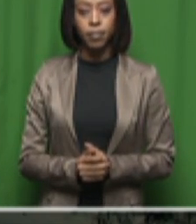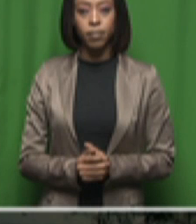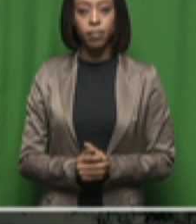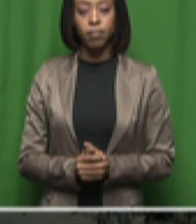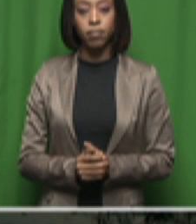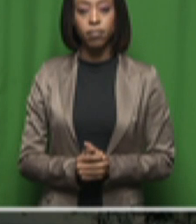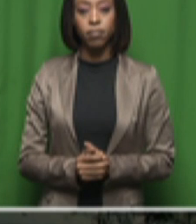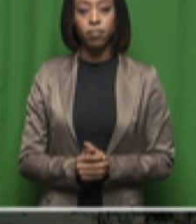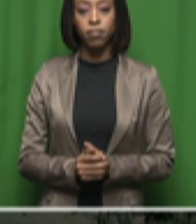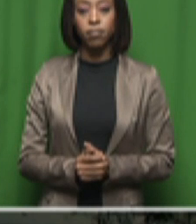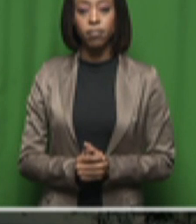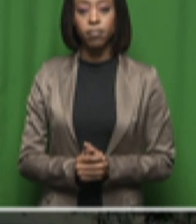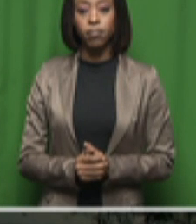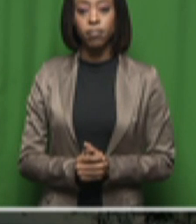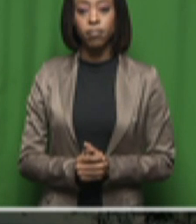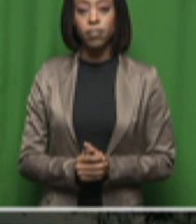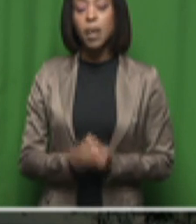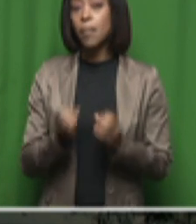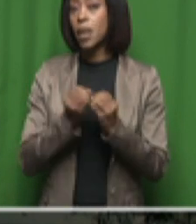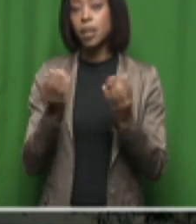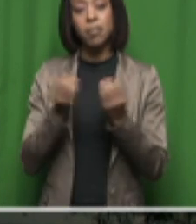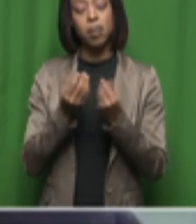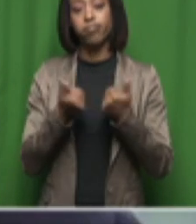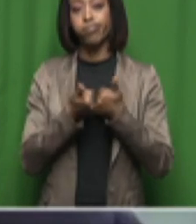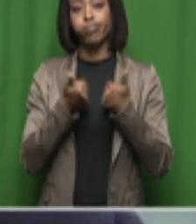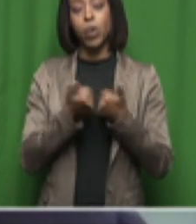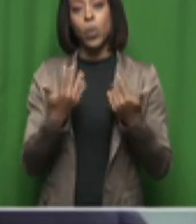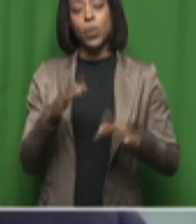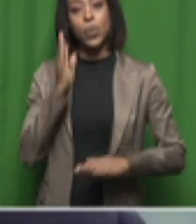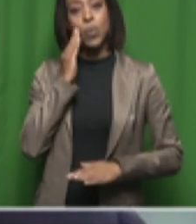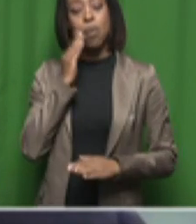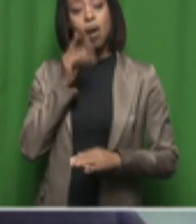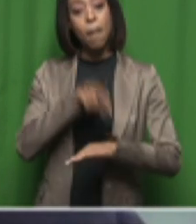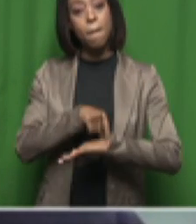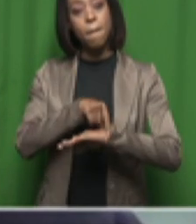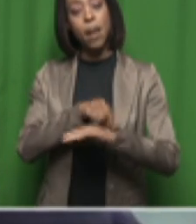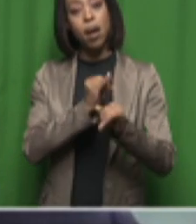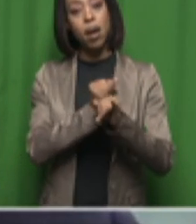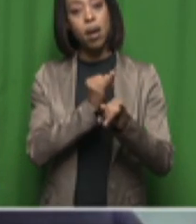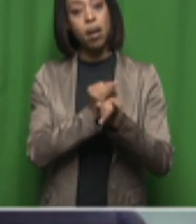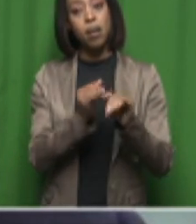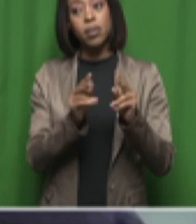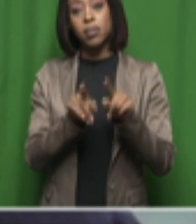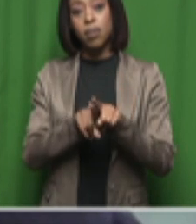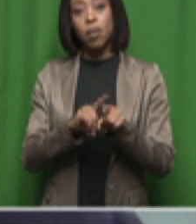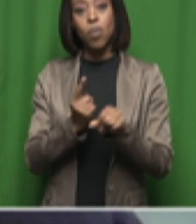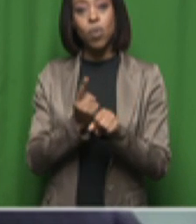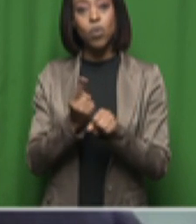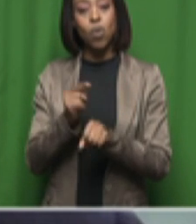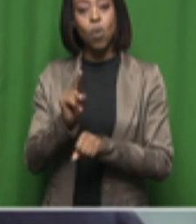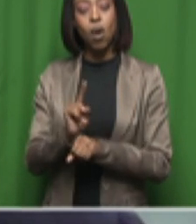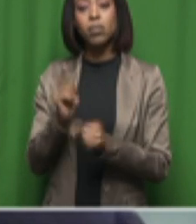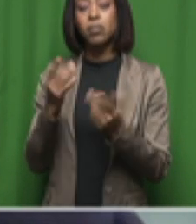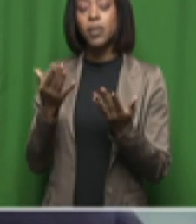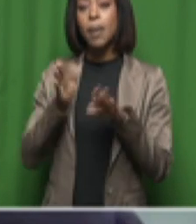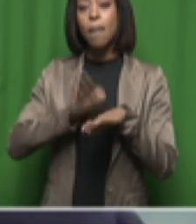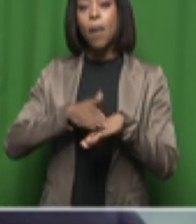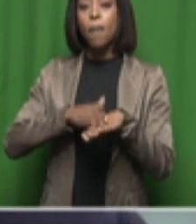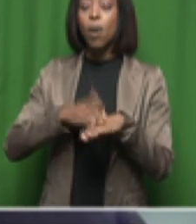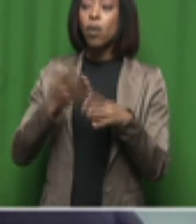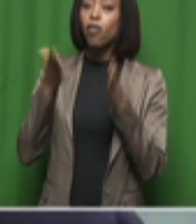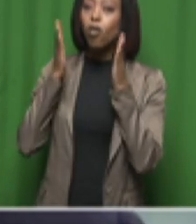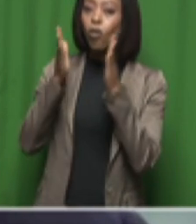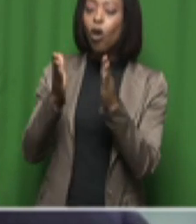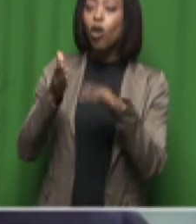Oh, there's tons. The medical industry, in essence, is traditionalistic in